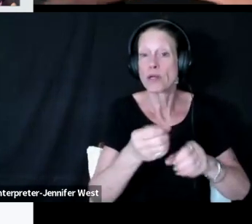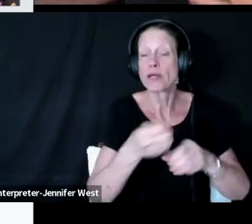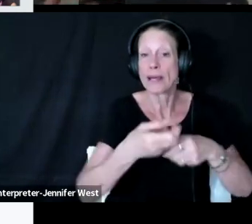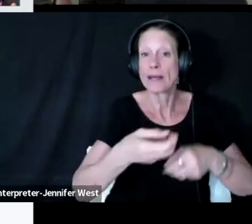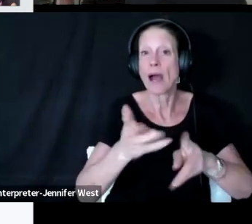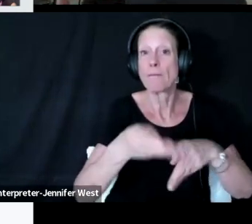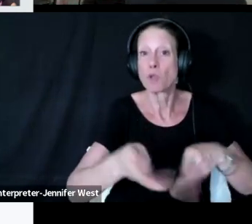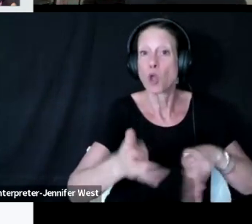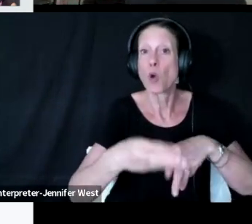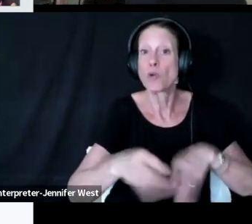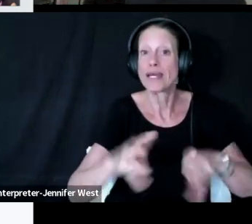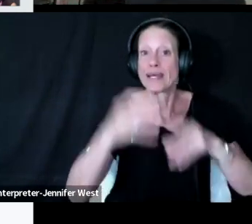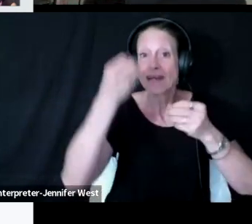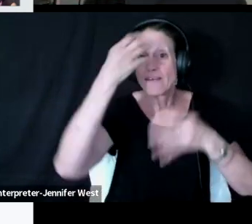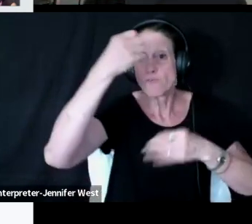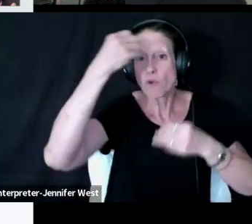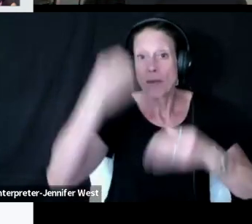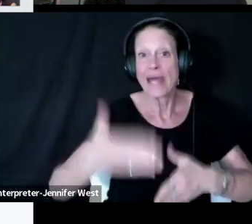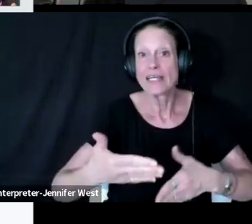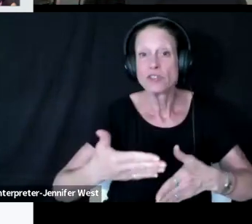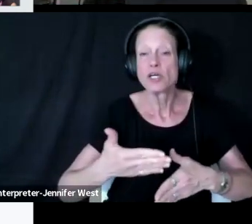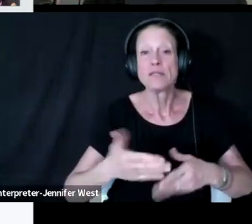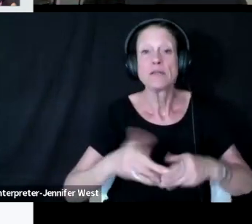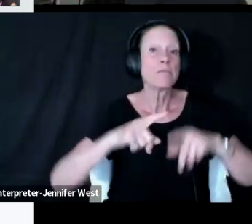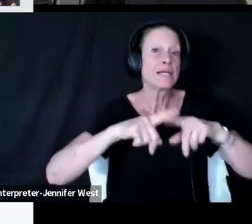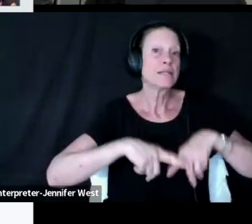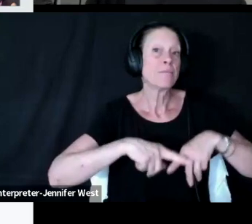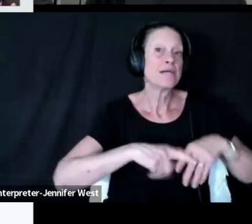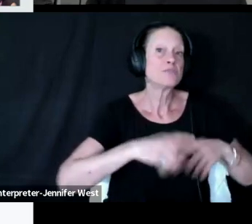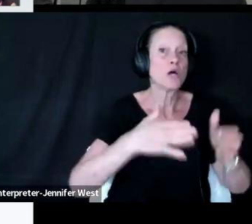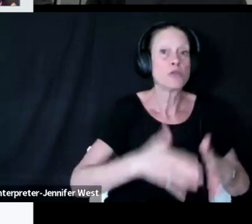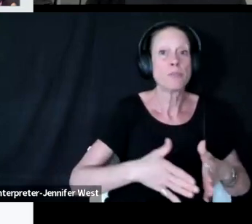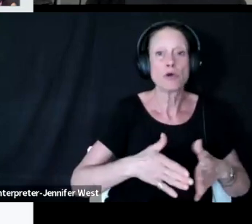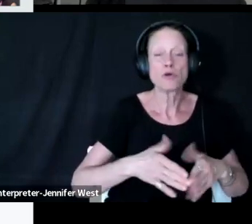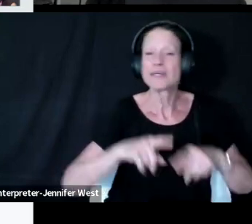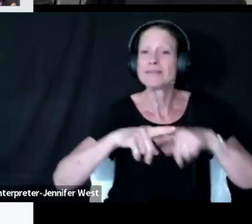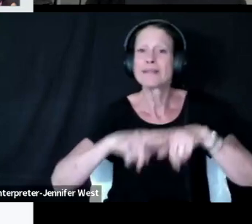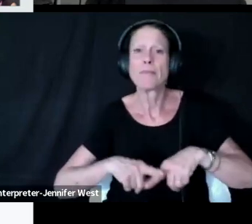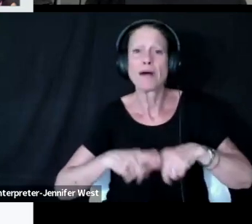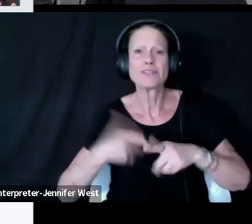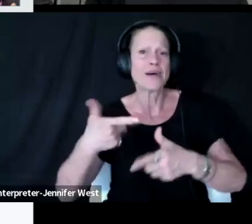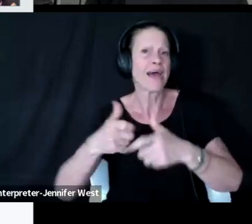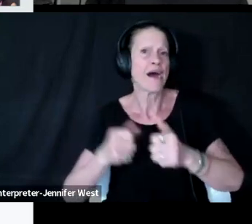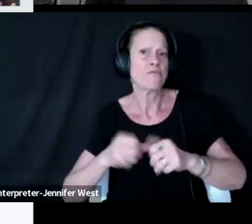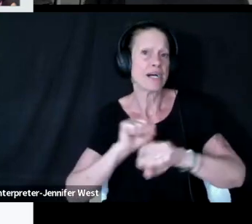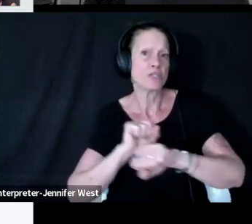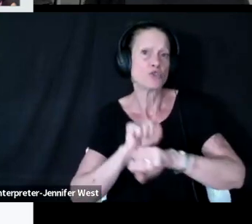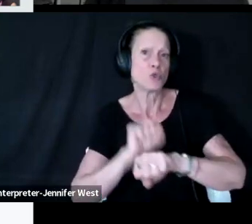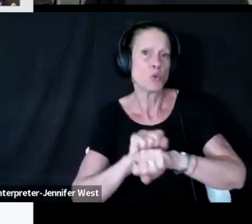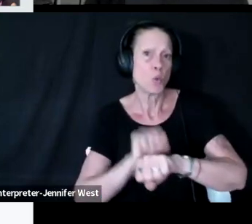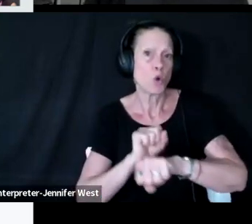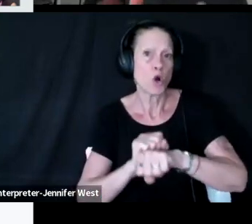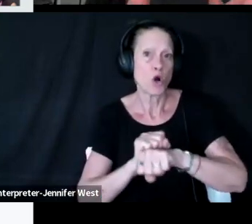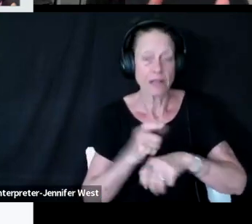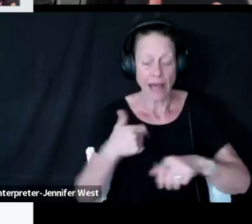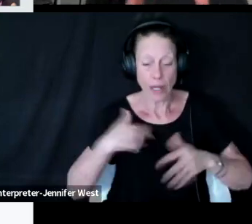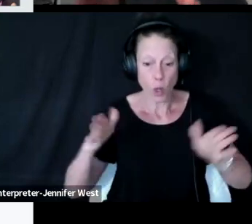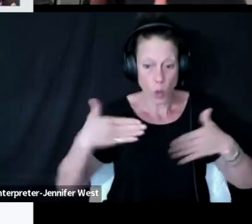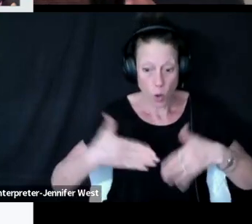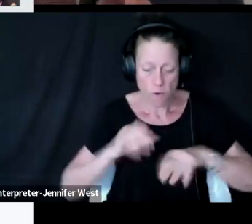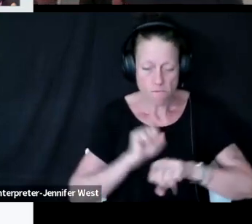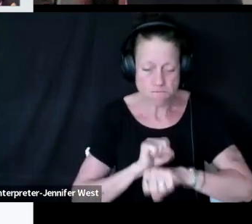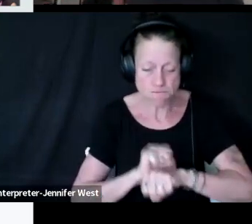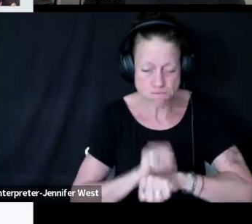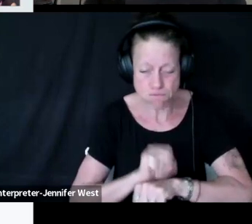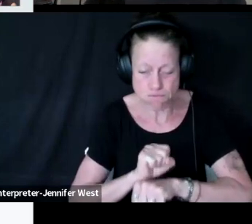person and how quickly you kind of, you work. But I would say most people within, as long as you're kind of